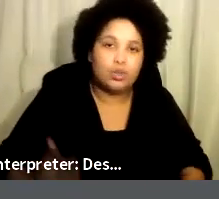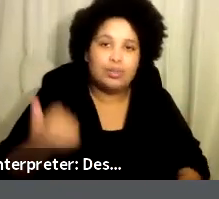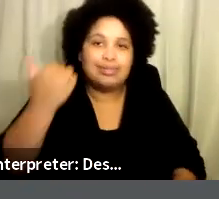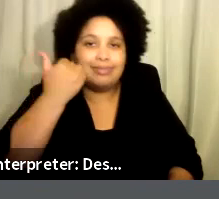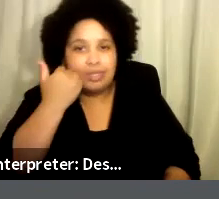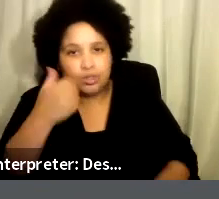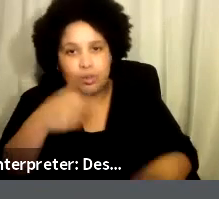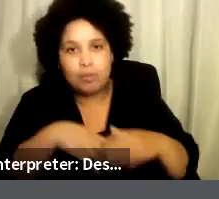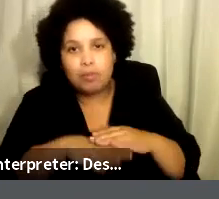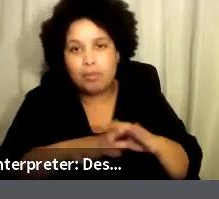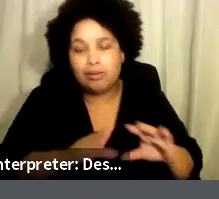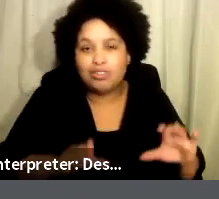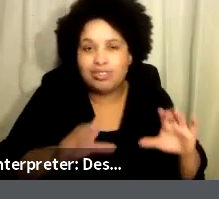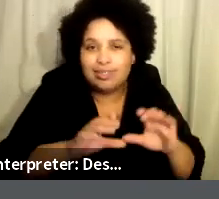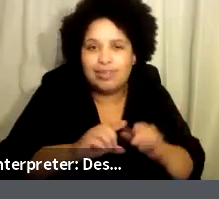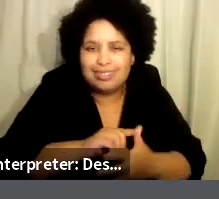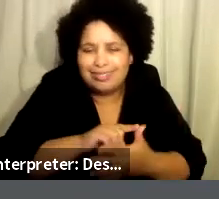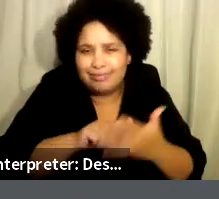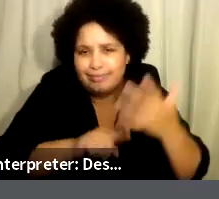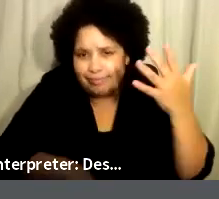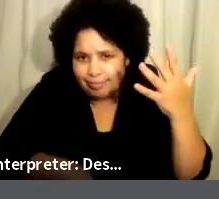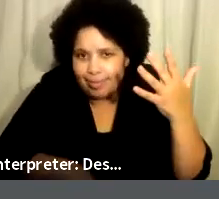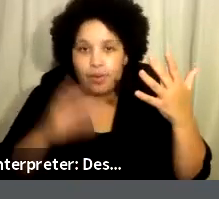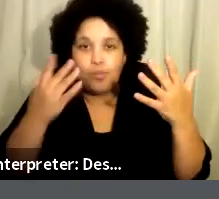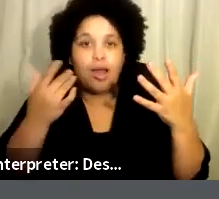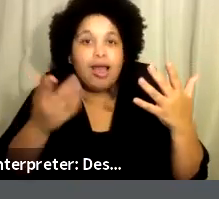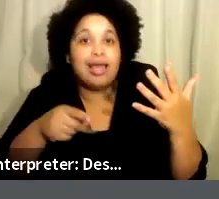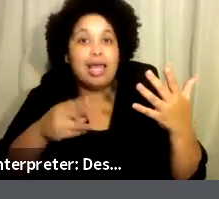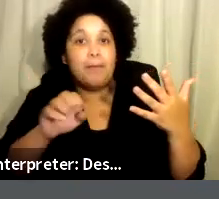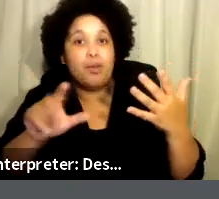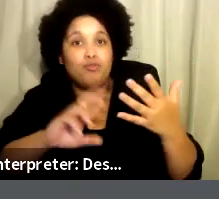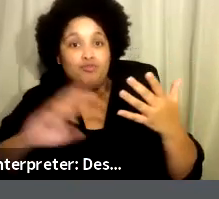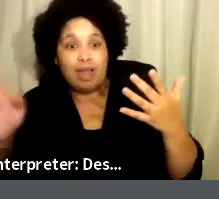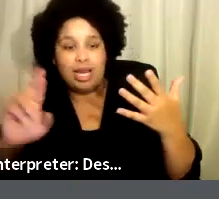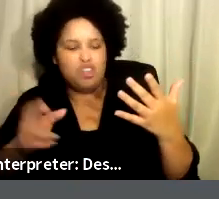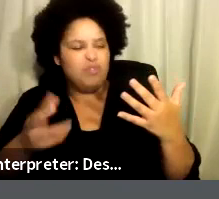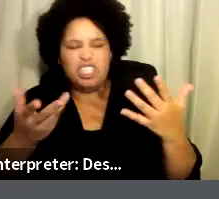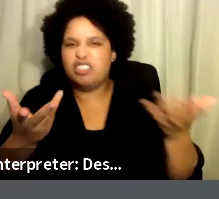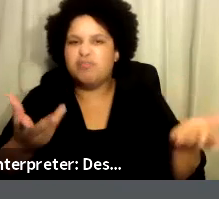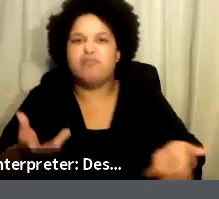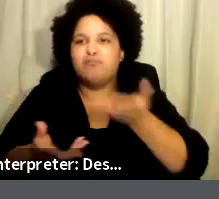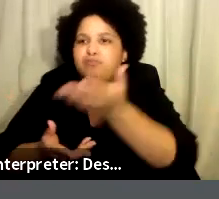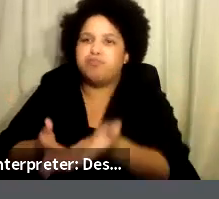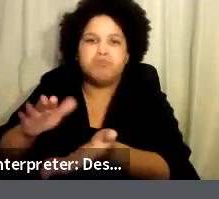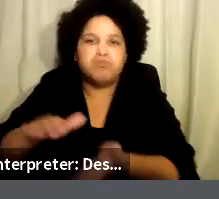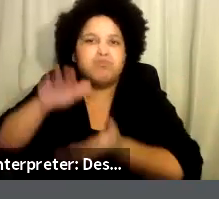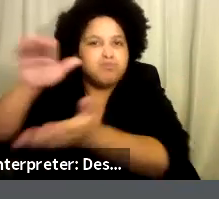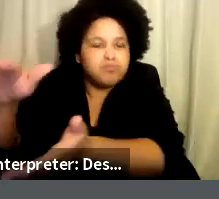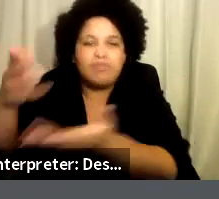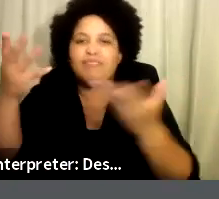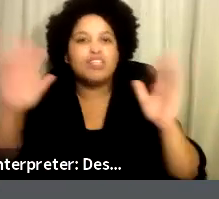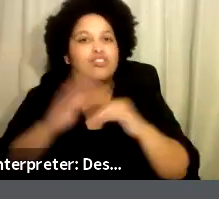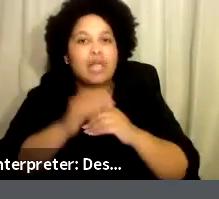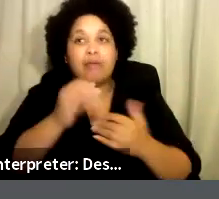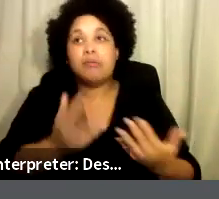certificates and all of those things, so that in April, when we're ready to start enrolling, you are ready to go, and you don't have to be